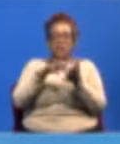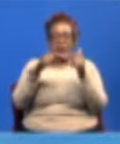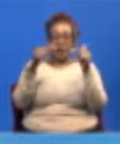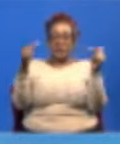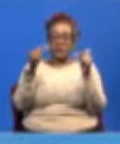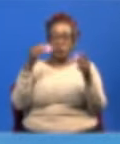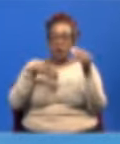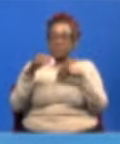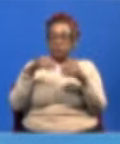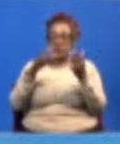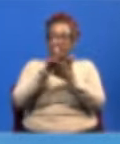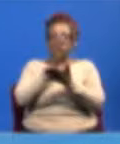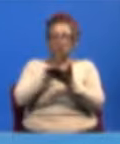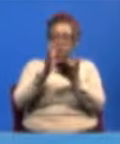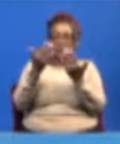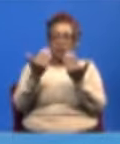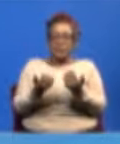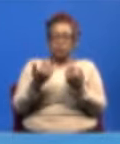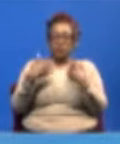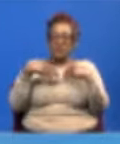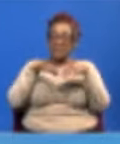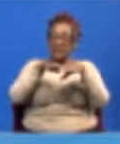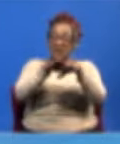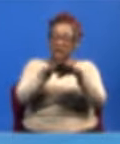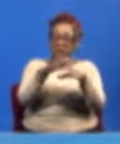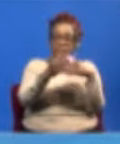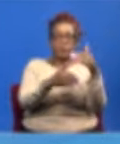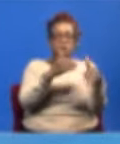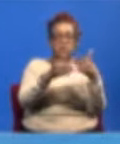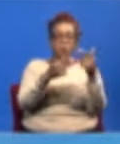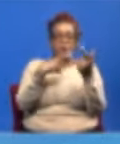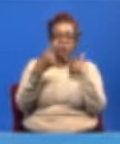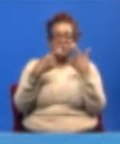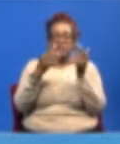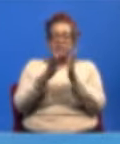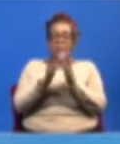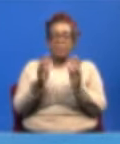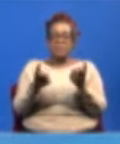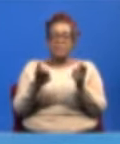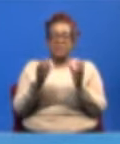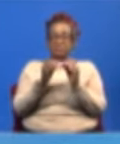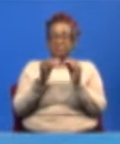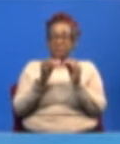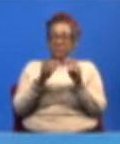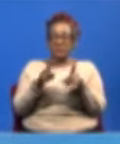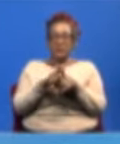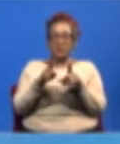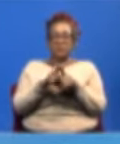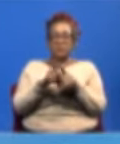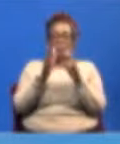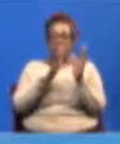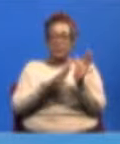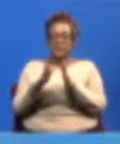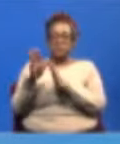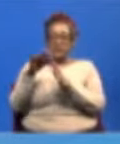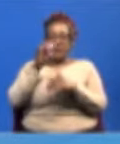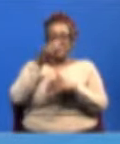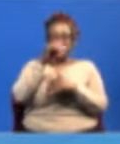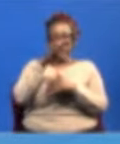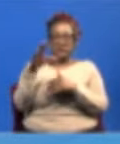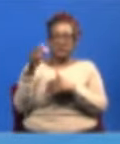have a streamlined process. Maraga was speaking at a media engagement forum by the Ethics and Anti-Corruption Commission, says accused